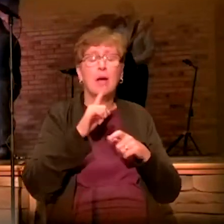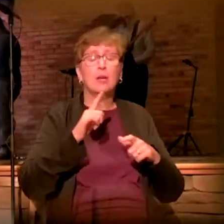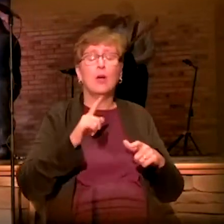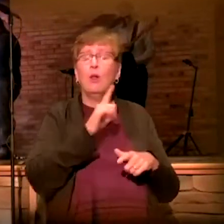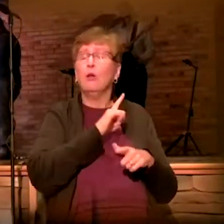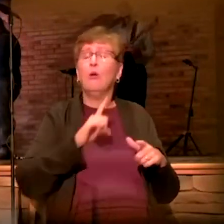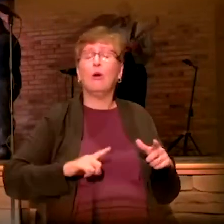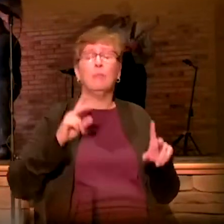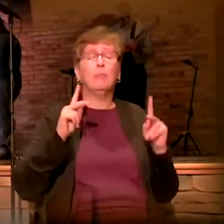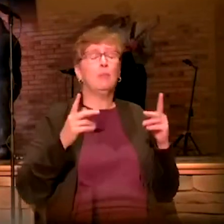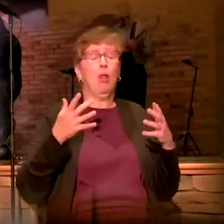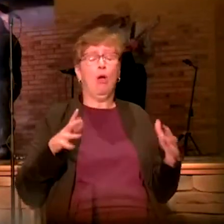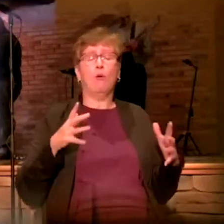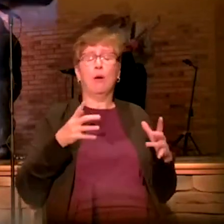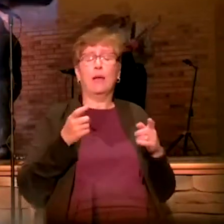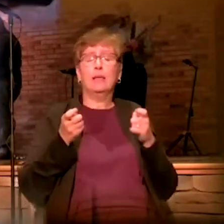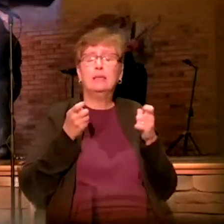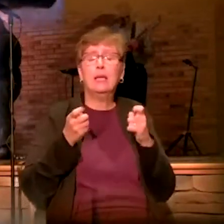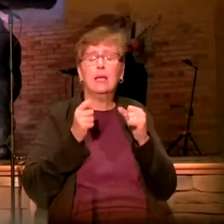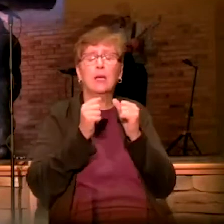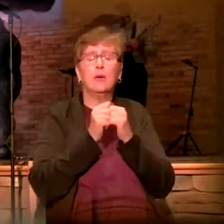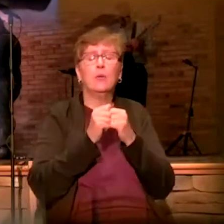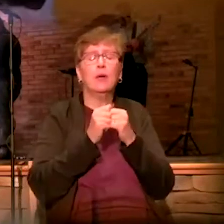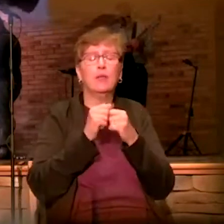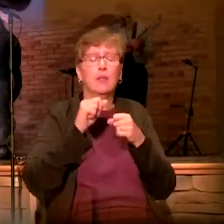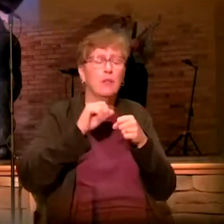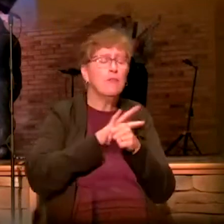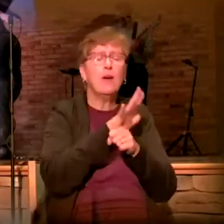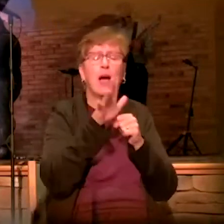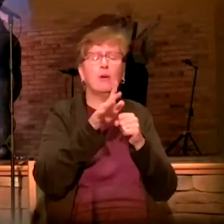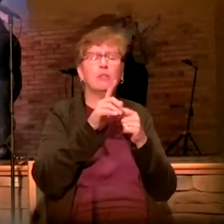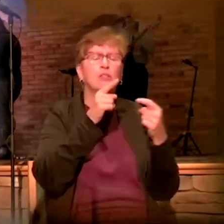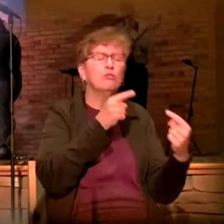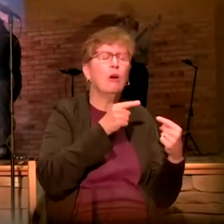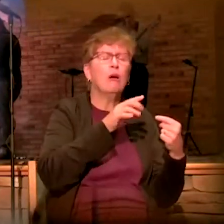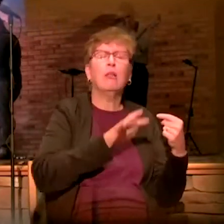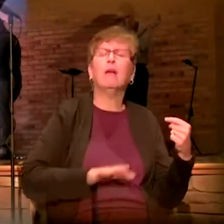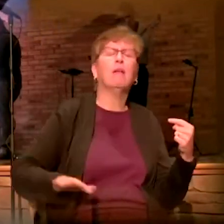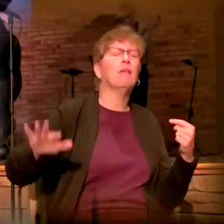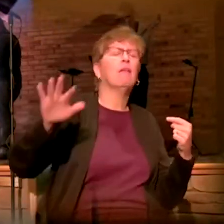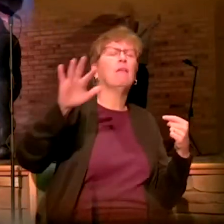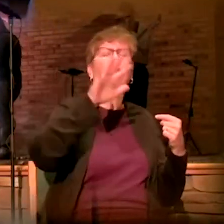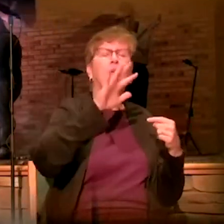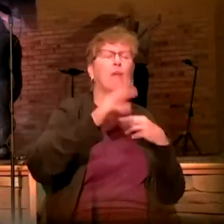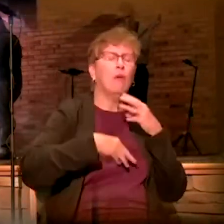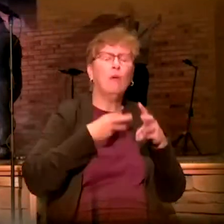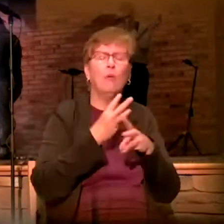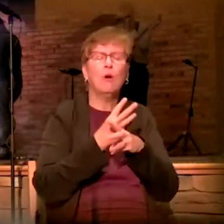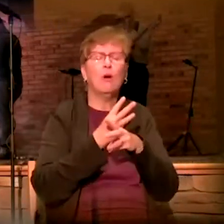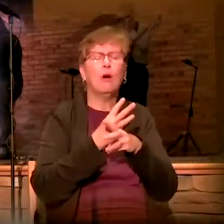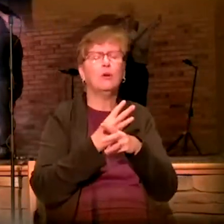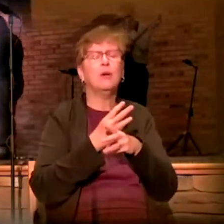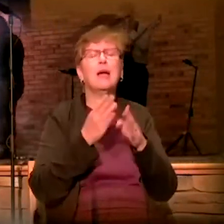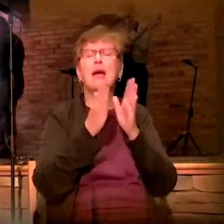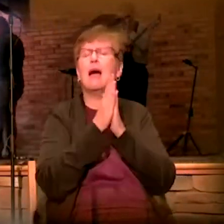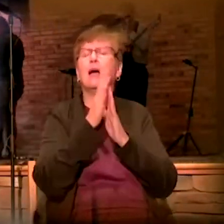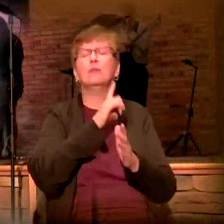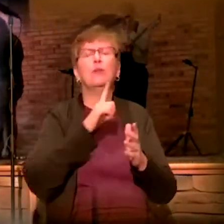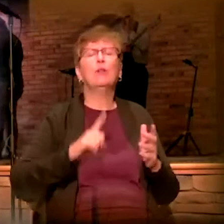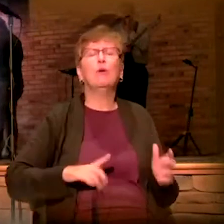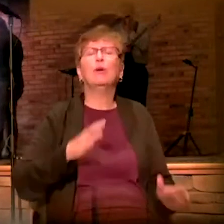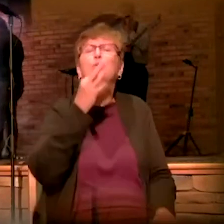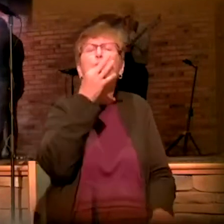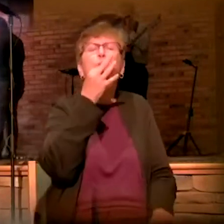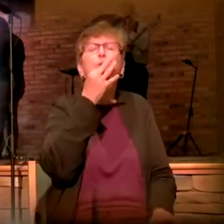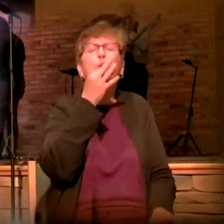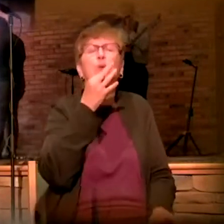dealing with this virus and struggling across this land, we just ask that soon, very soon, that,